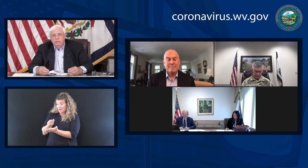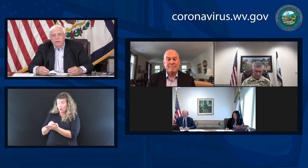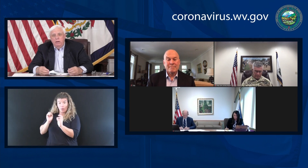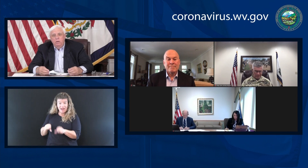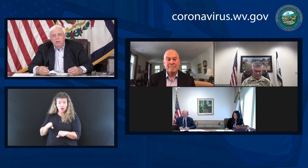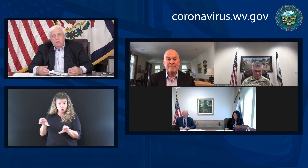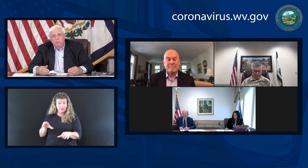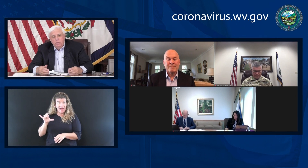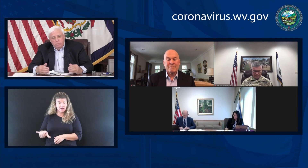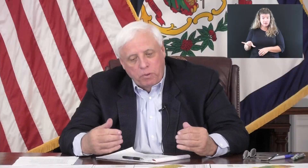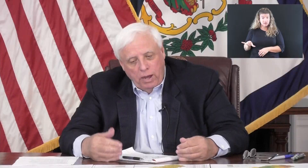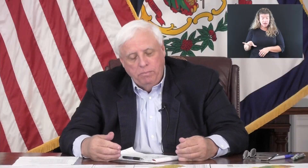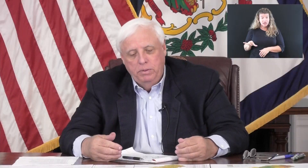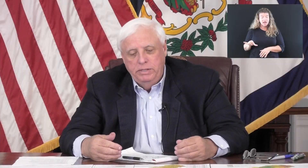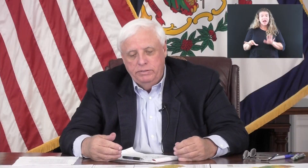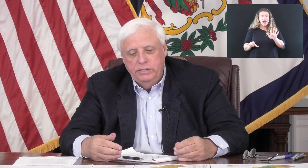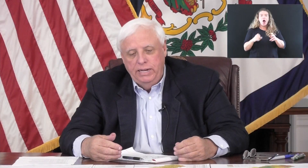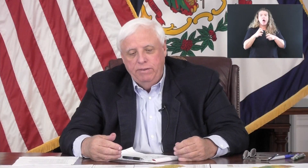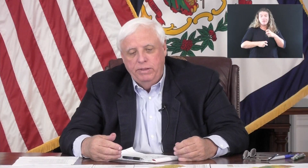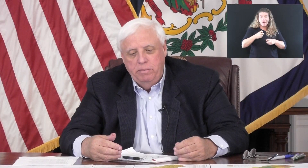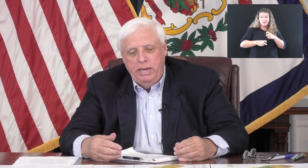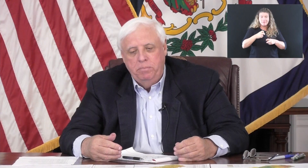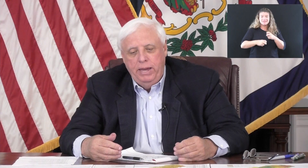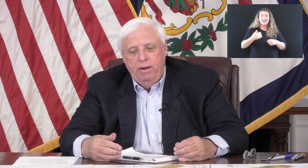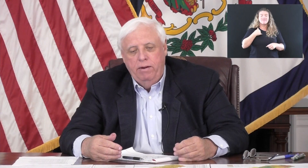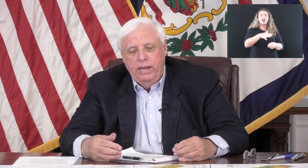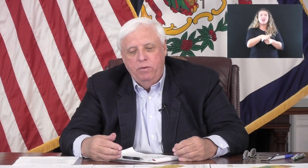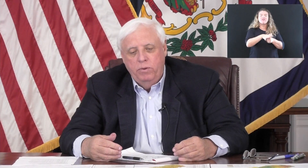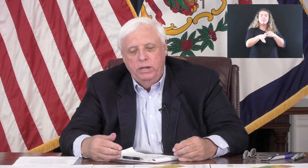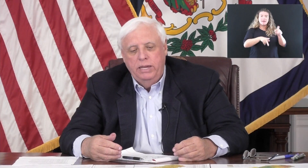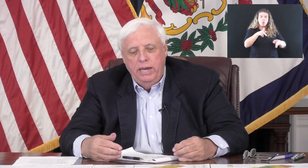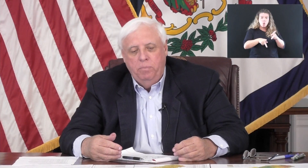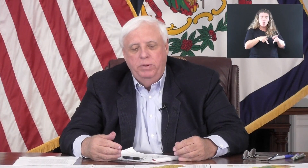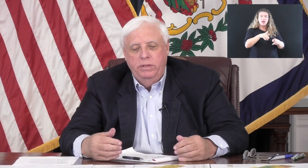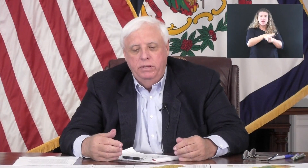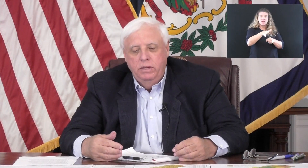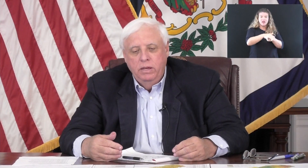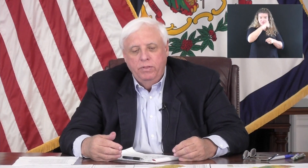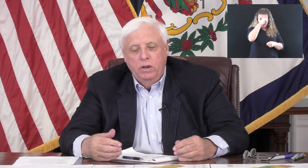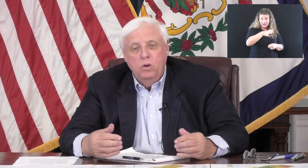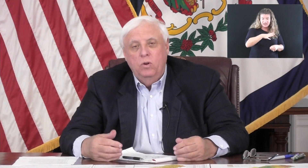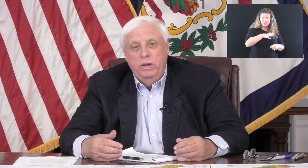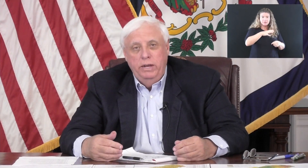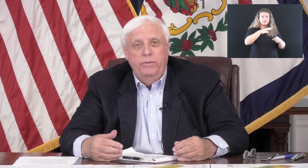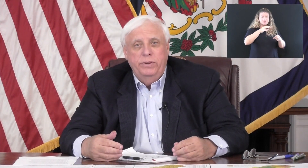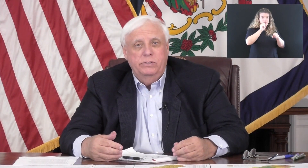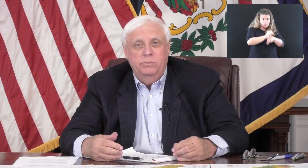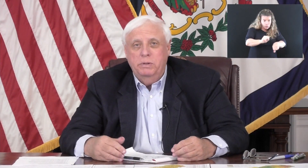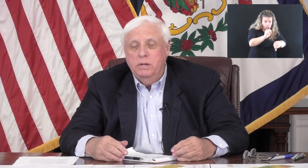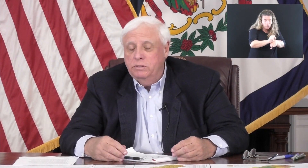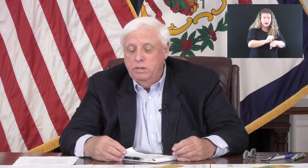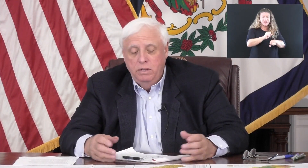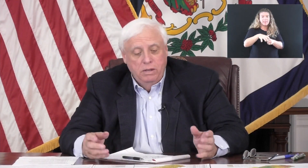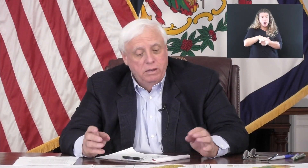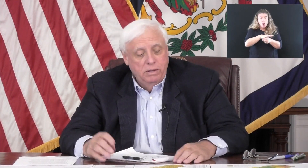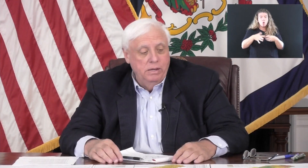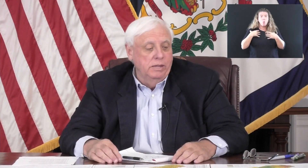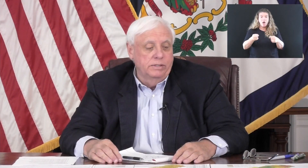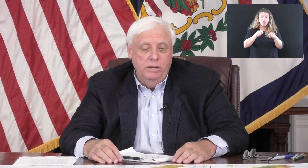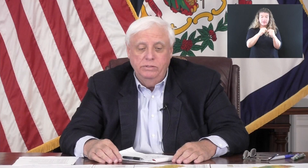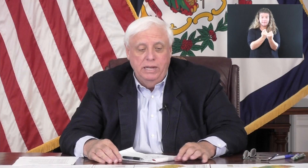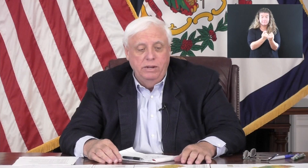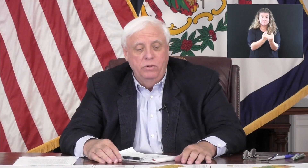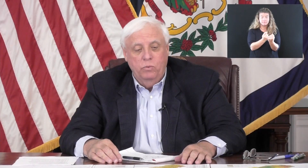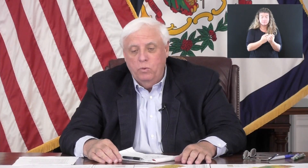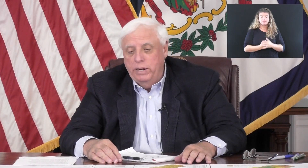it. You know, the problem is just having the manpower and really helping the local health officials, because